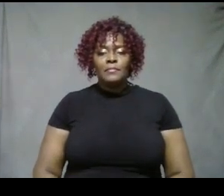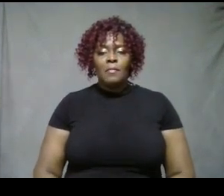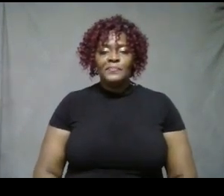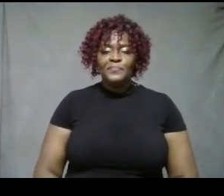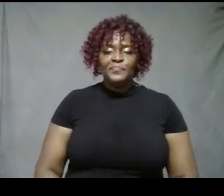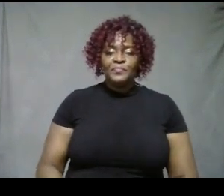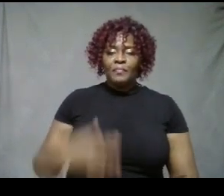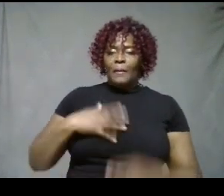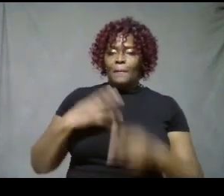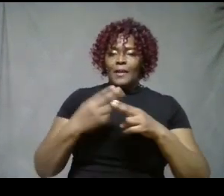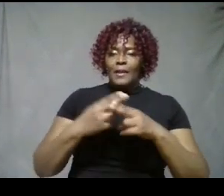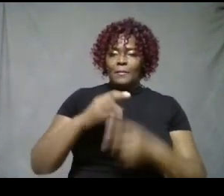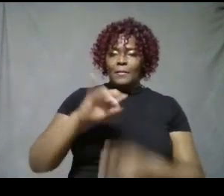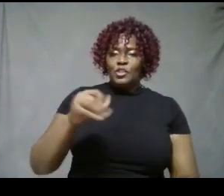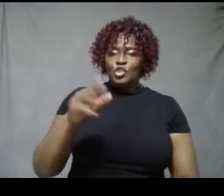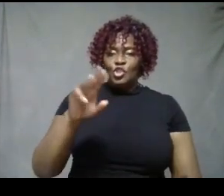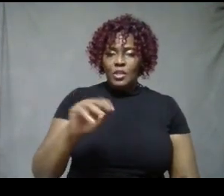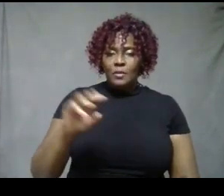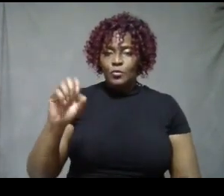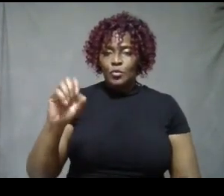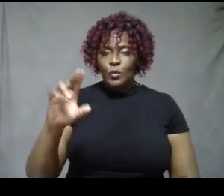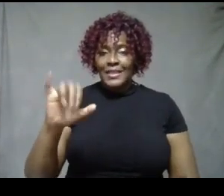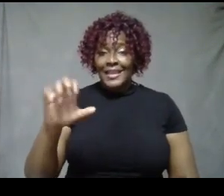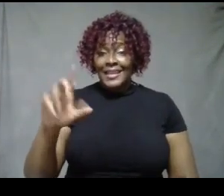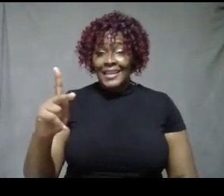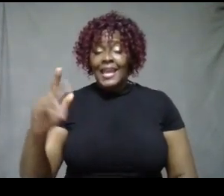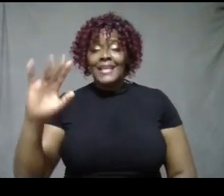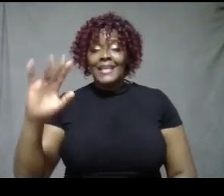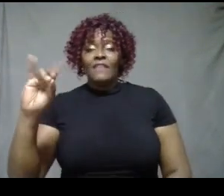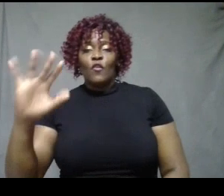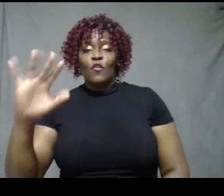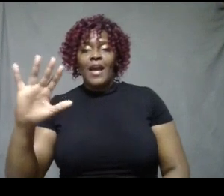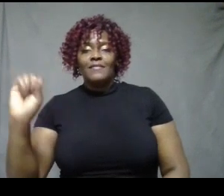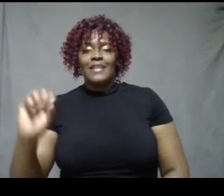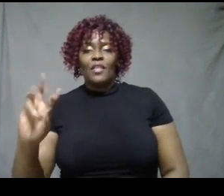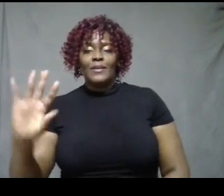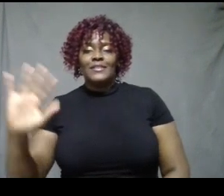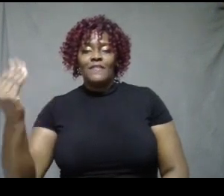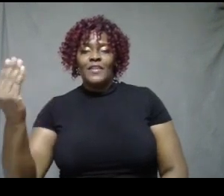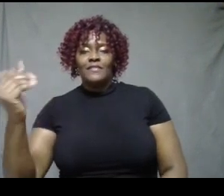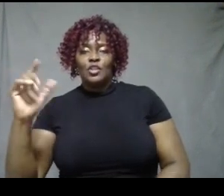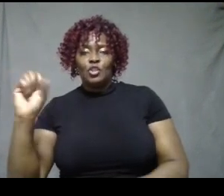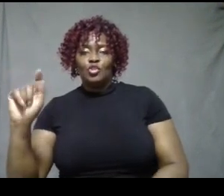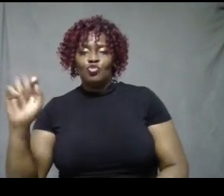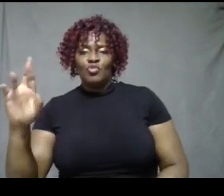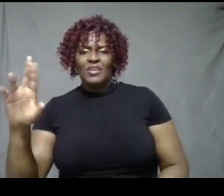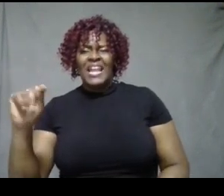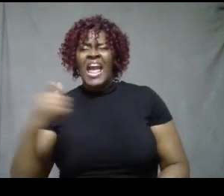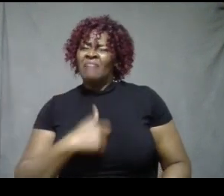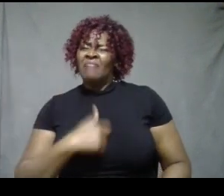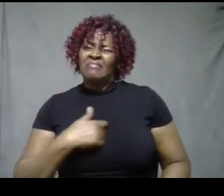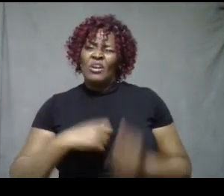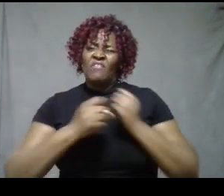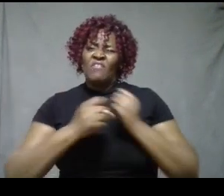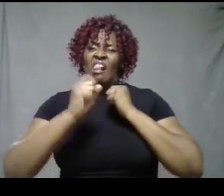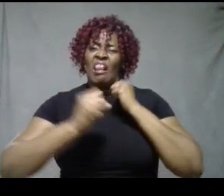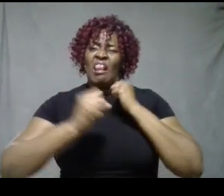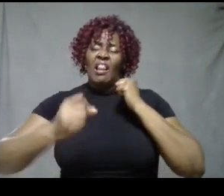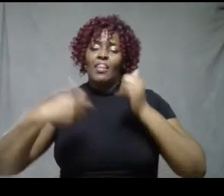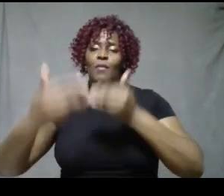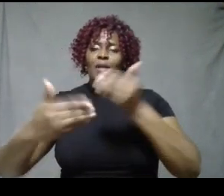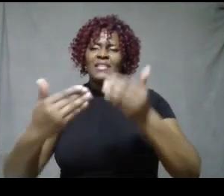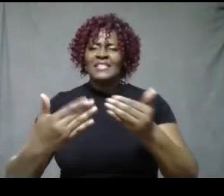My name is Jim Sizek, 705 Southwest 15th Street. I apologize for belaboring this process. I